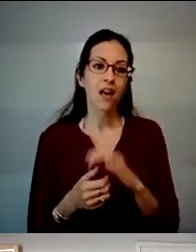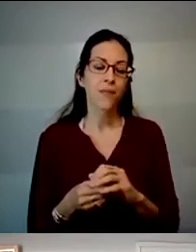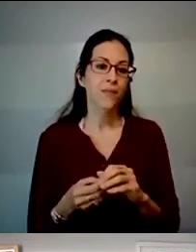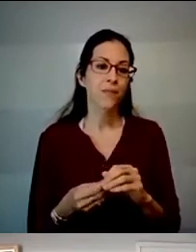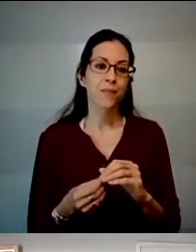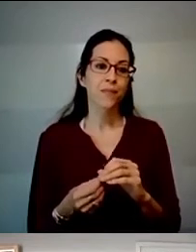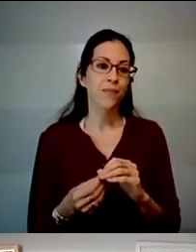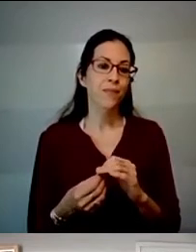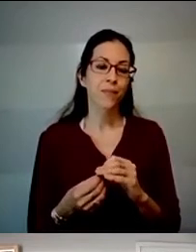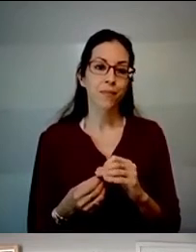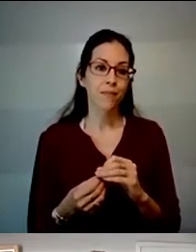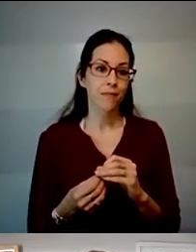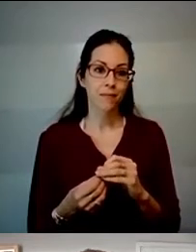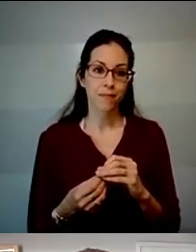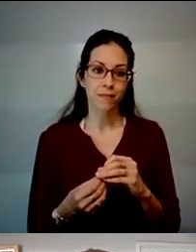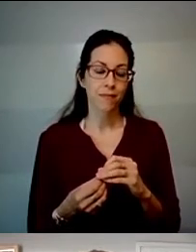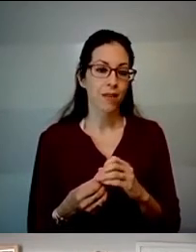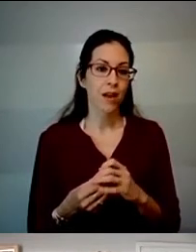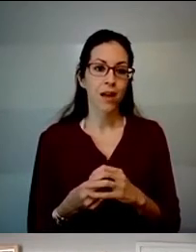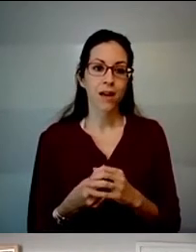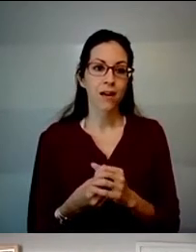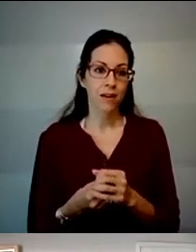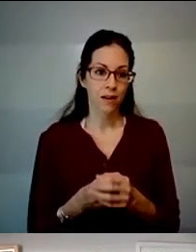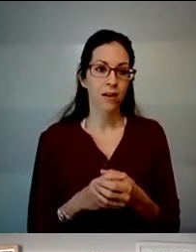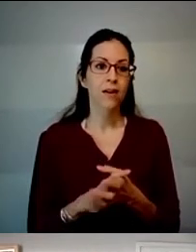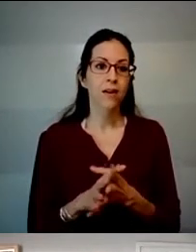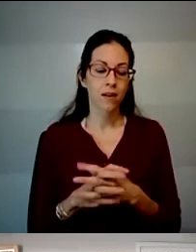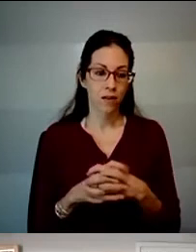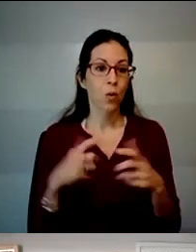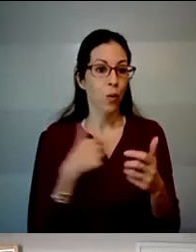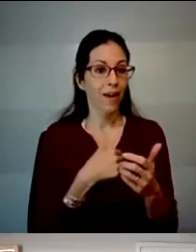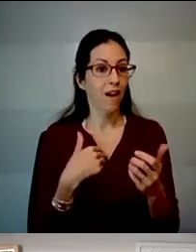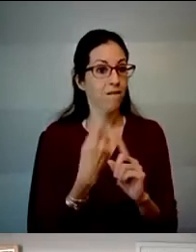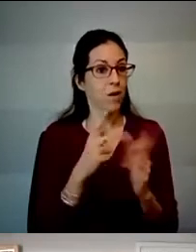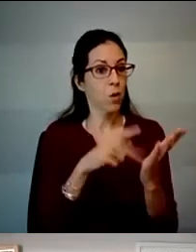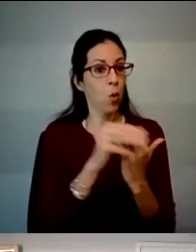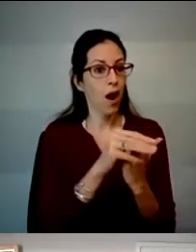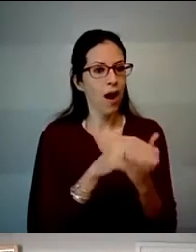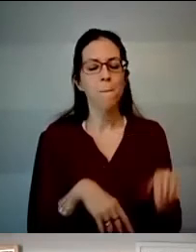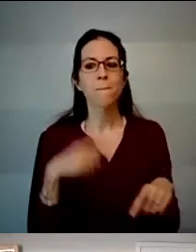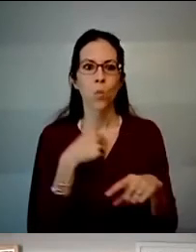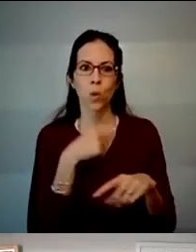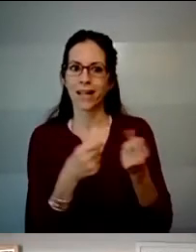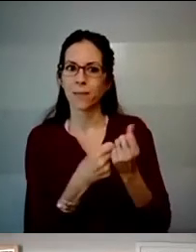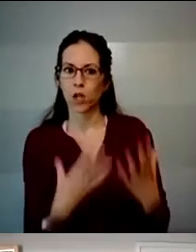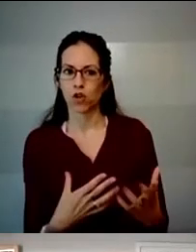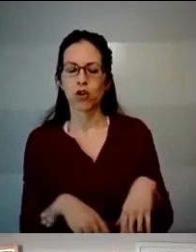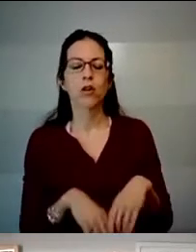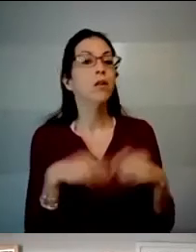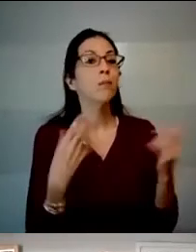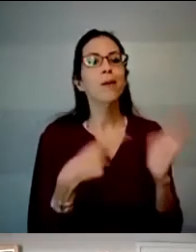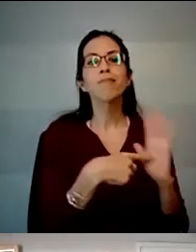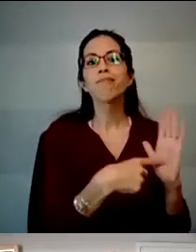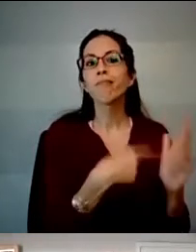we may create a sponsorship around a program. Say it's an exhibition that's on view for 3 months.